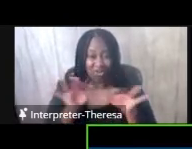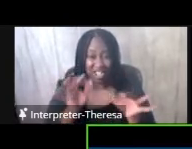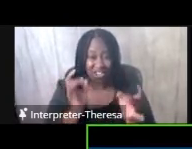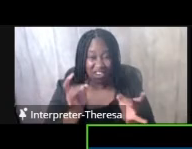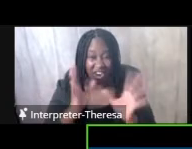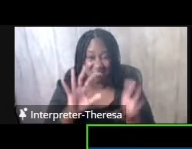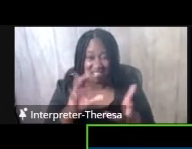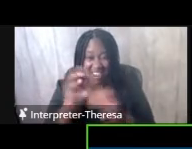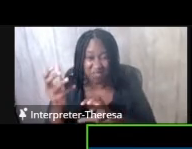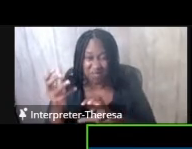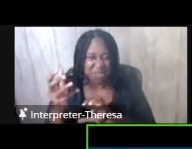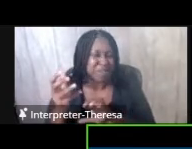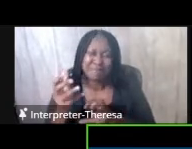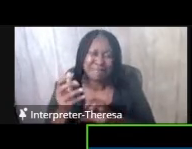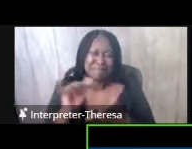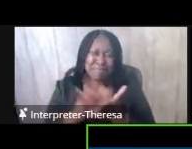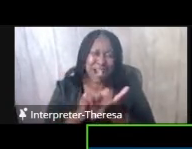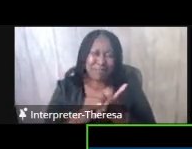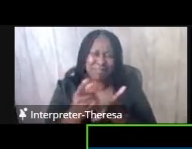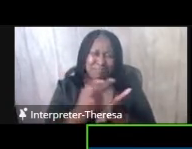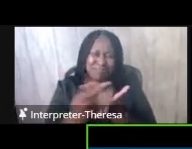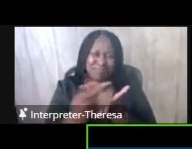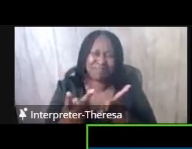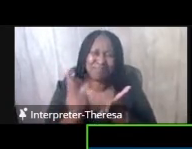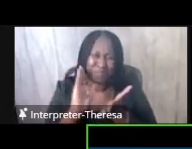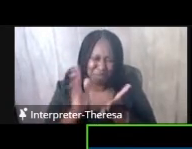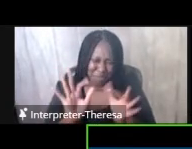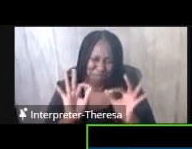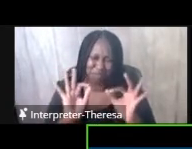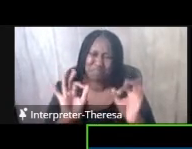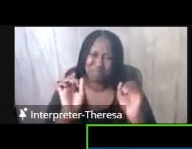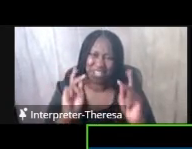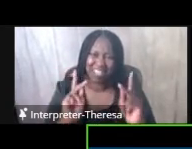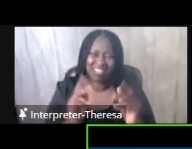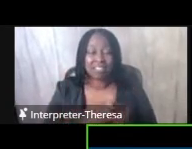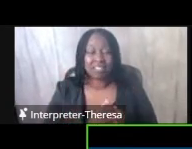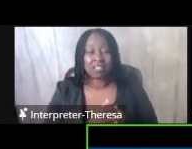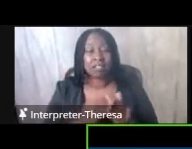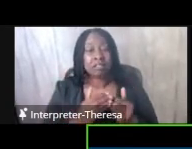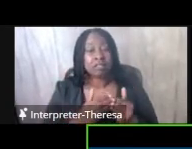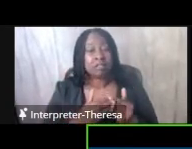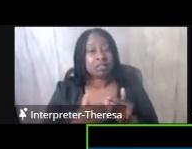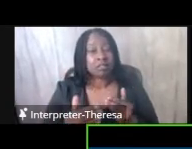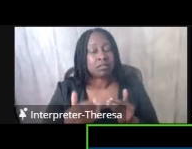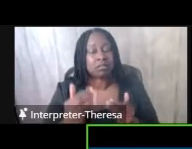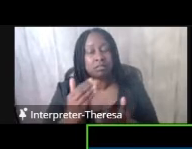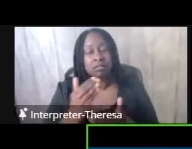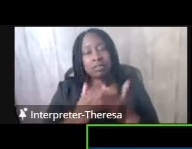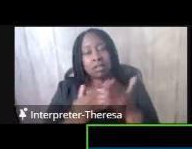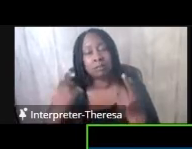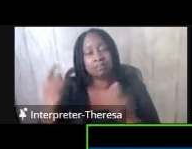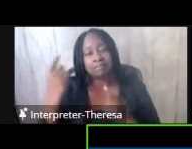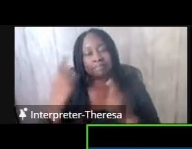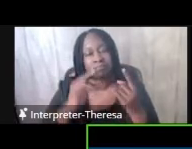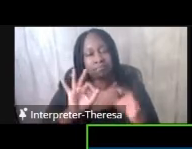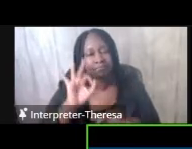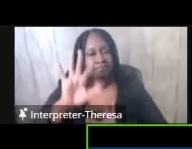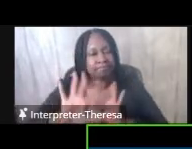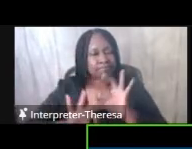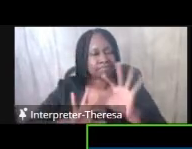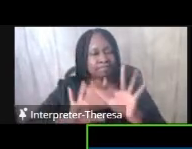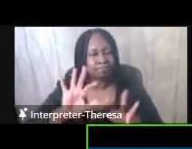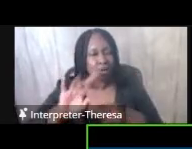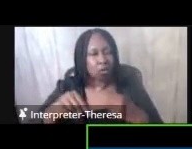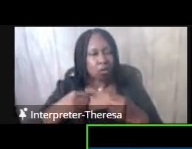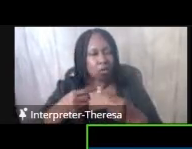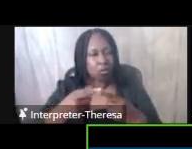okay. So moving ahead, some considerations that we wanted to put out here as you head back into